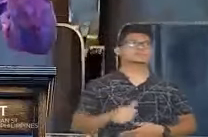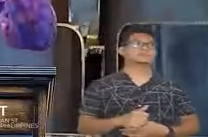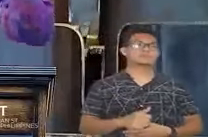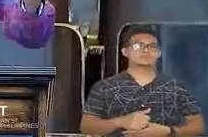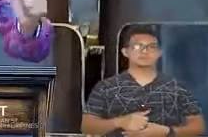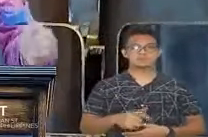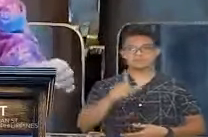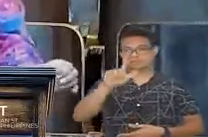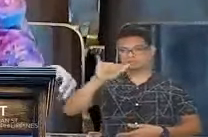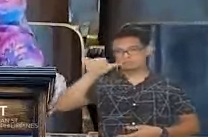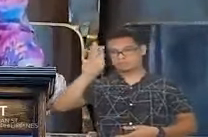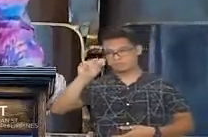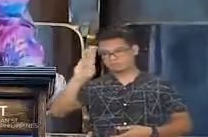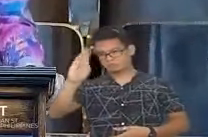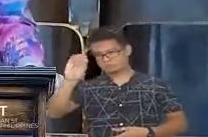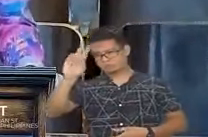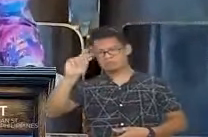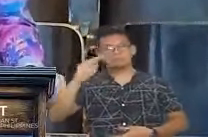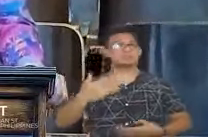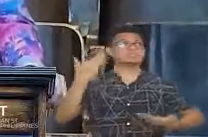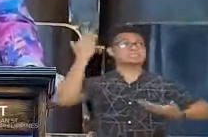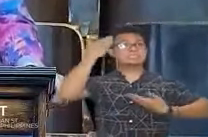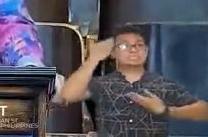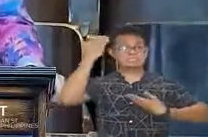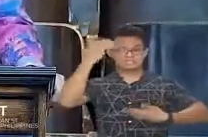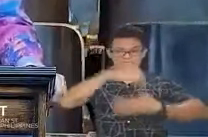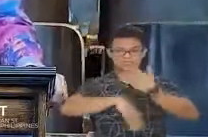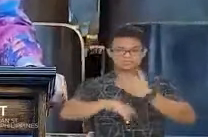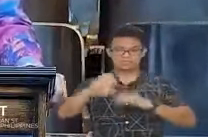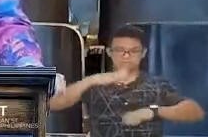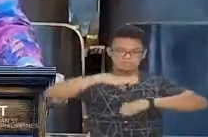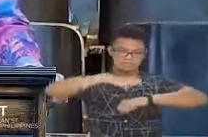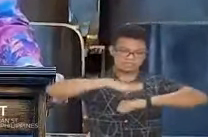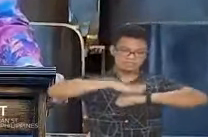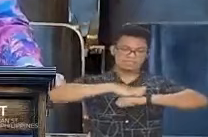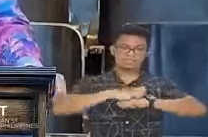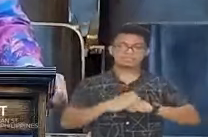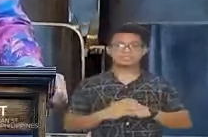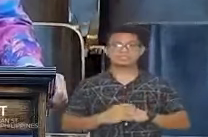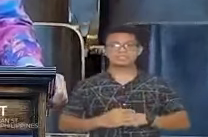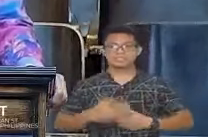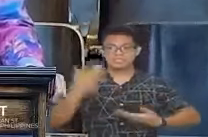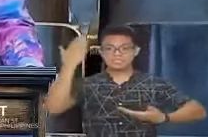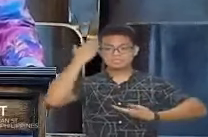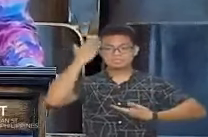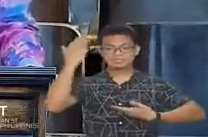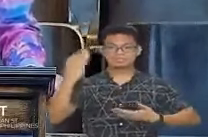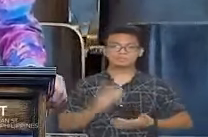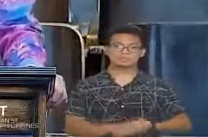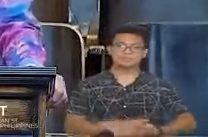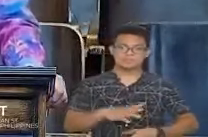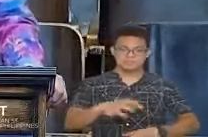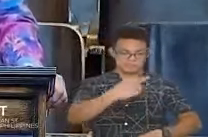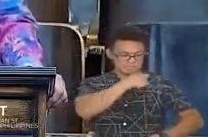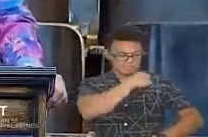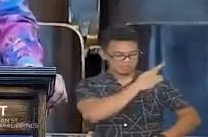Limbong, we have a fight. The forces of evil is sweeping the world today. And I will tell